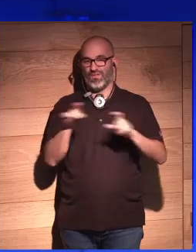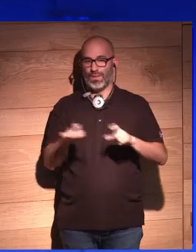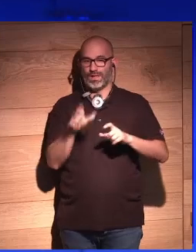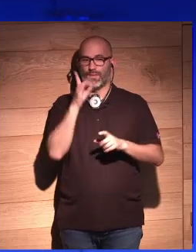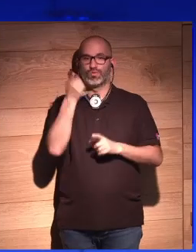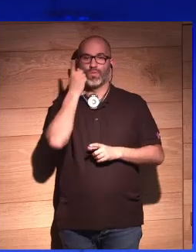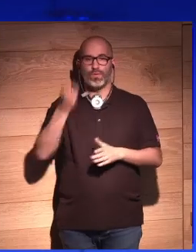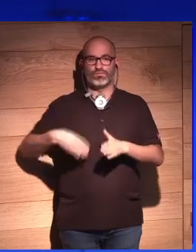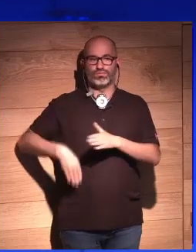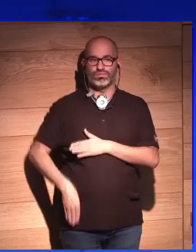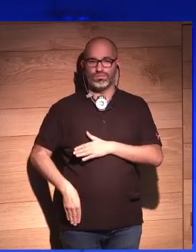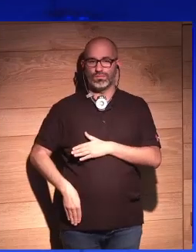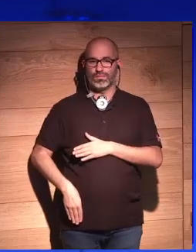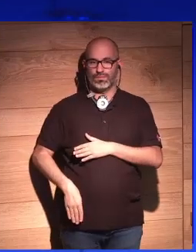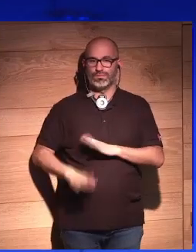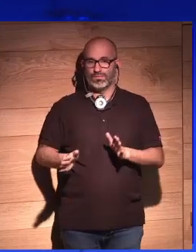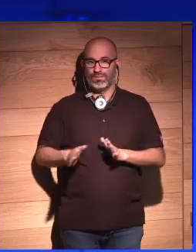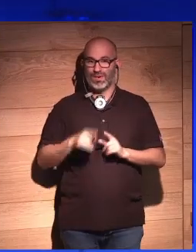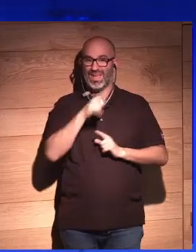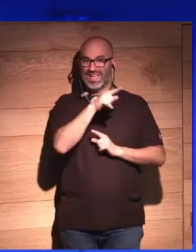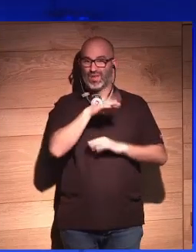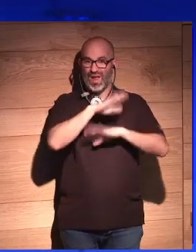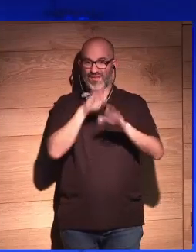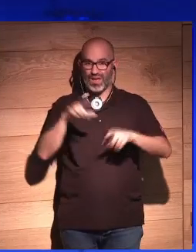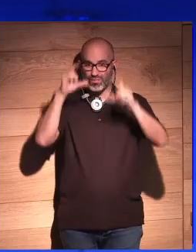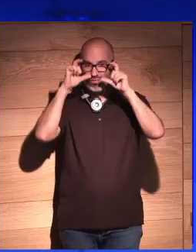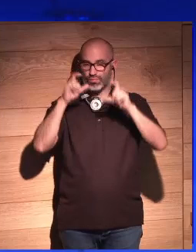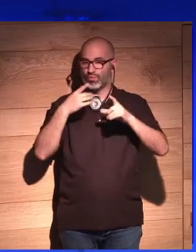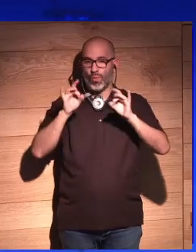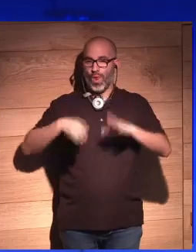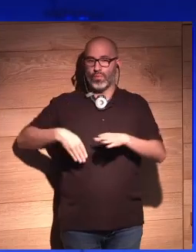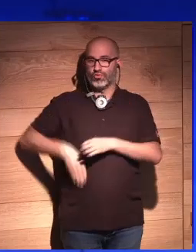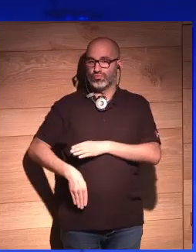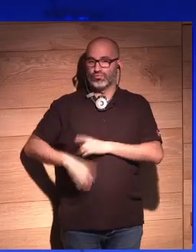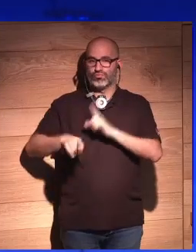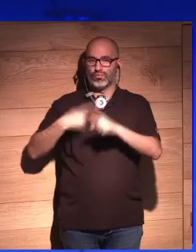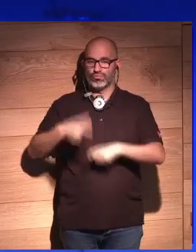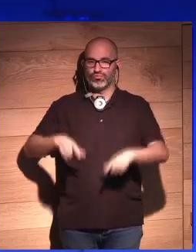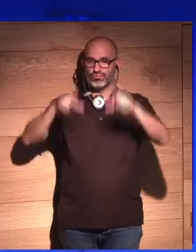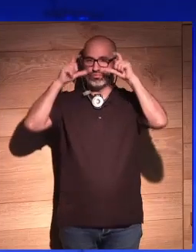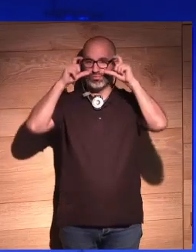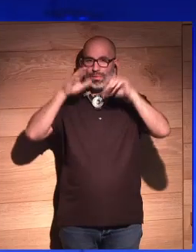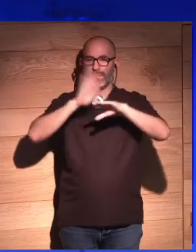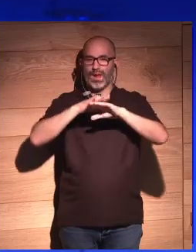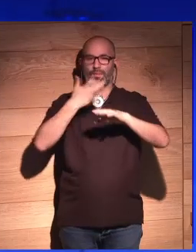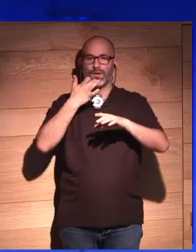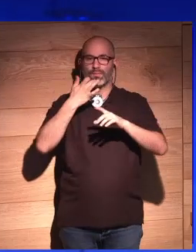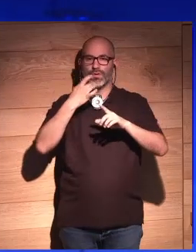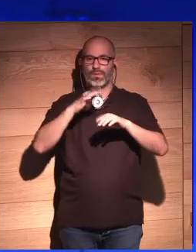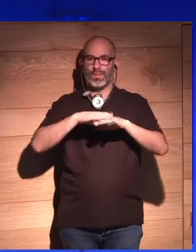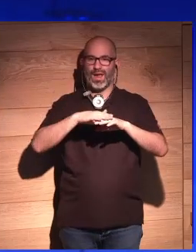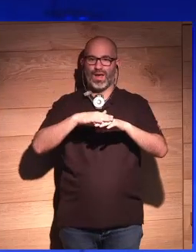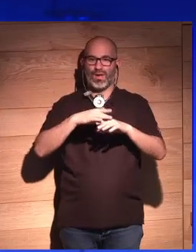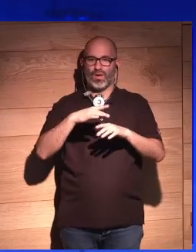and they are going to develop this so that we can, instead of texting, we can actually look at each other and do